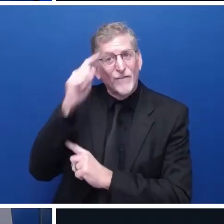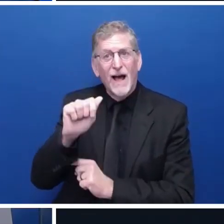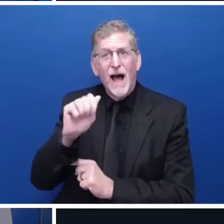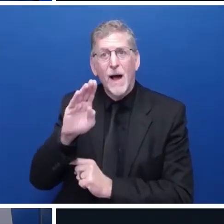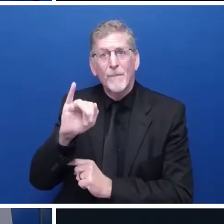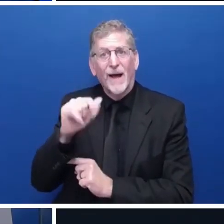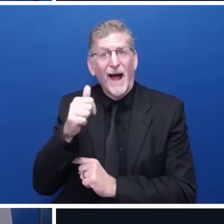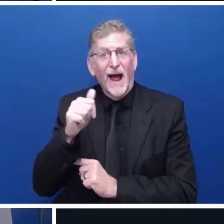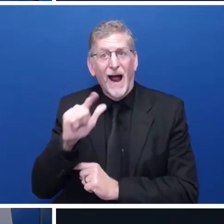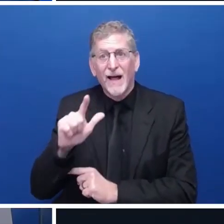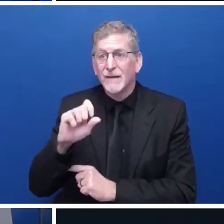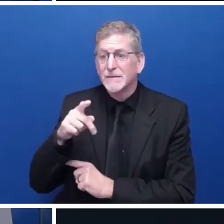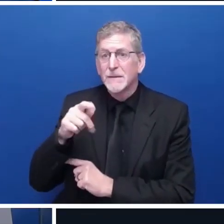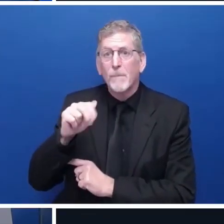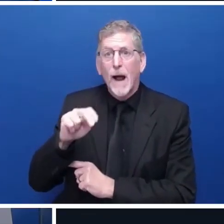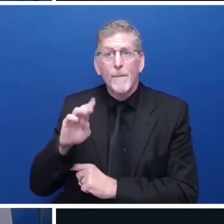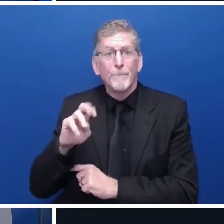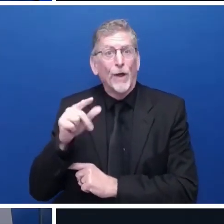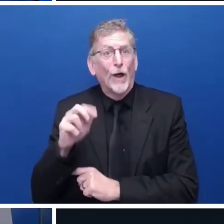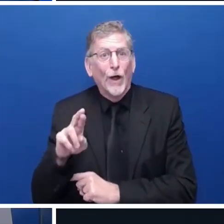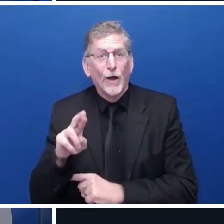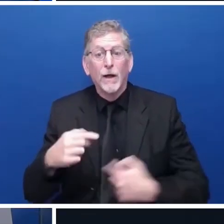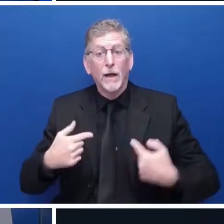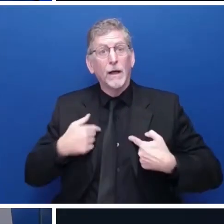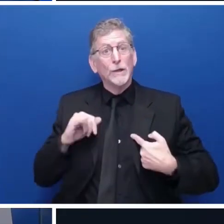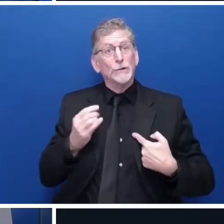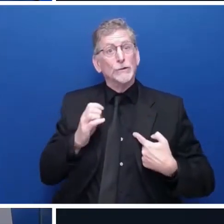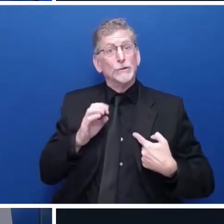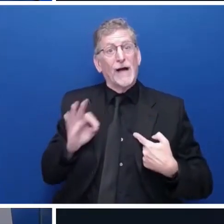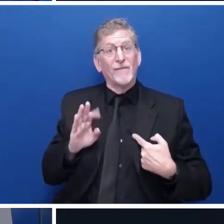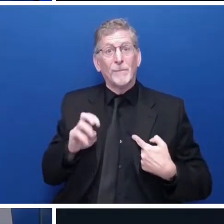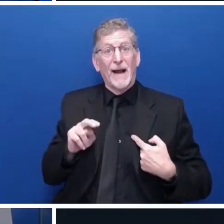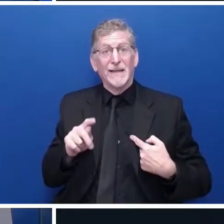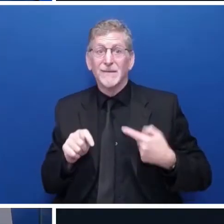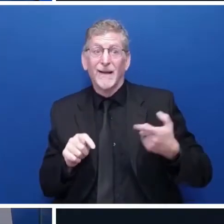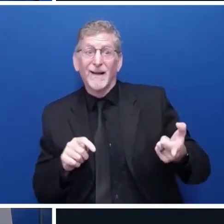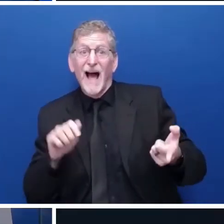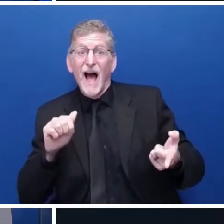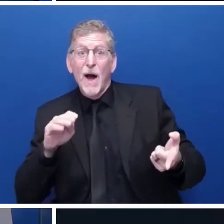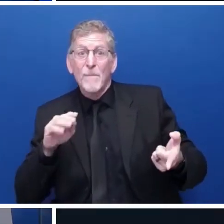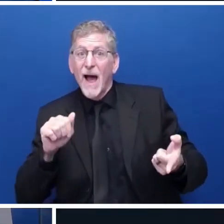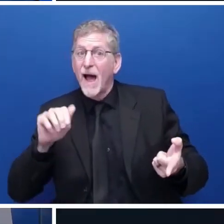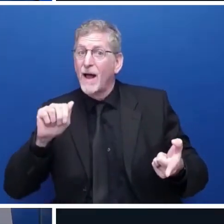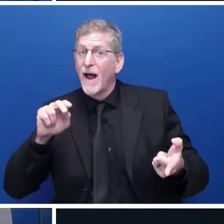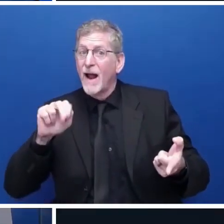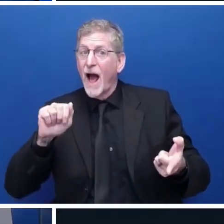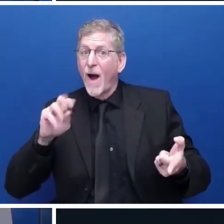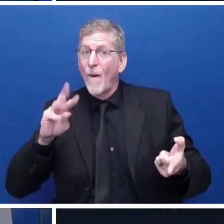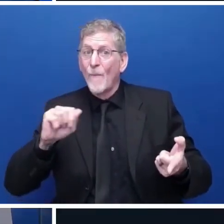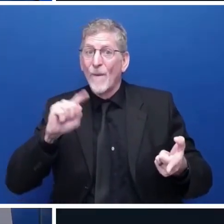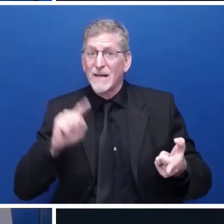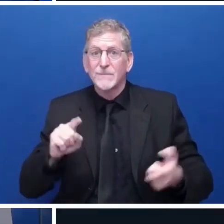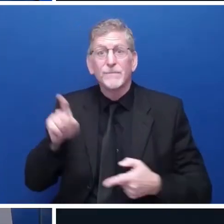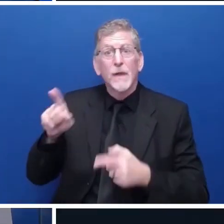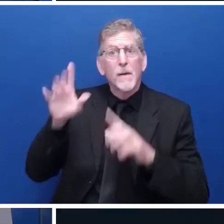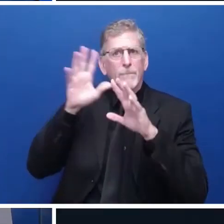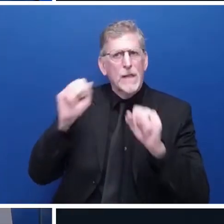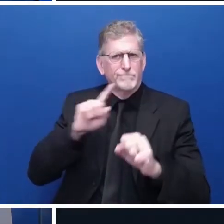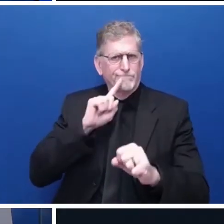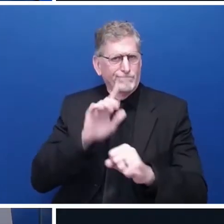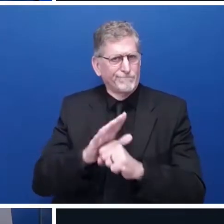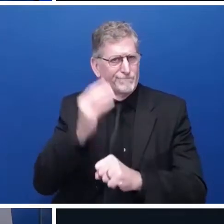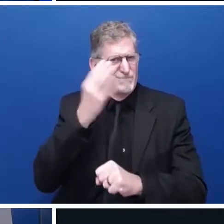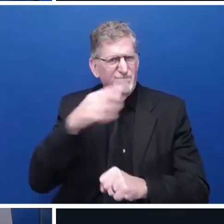because, as he says, there's a lot to talk about. A lot has certainly changed since Mr. Trump re-entered the White House 401 days